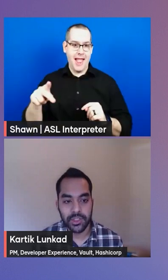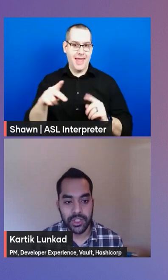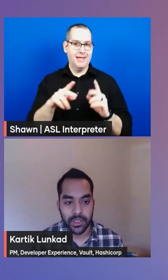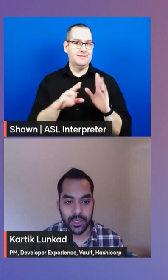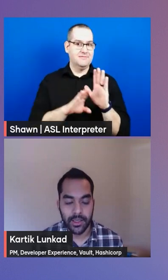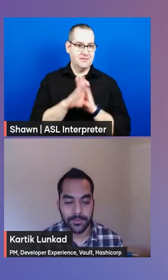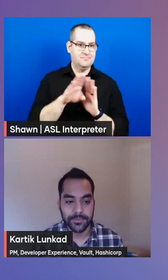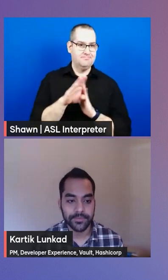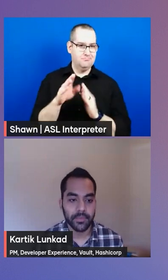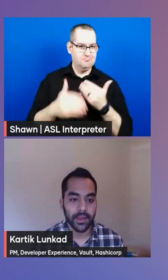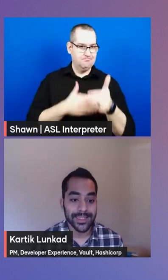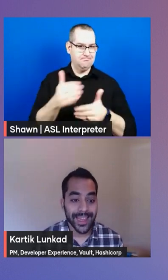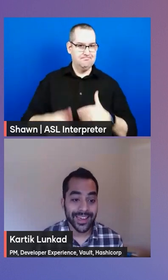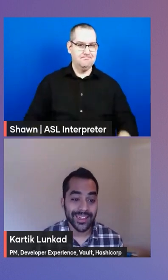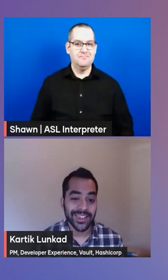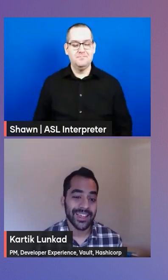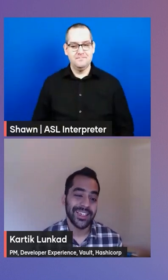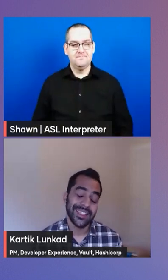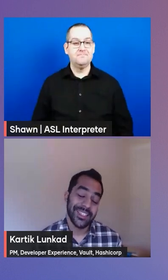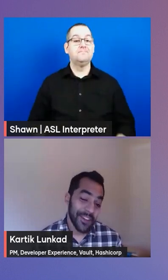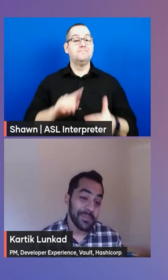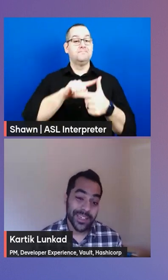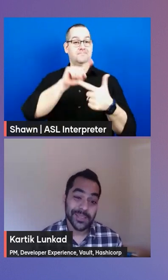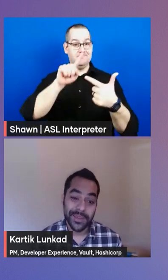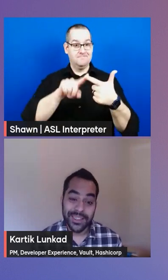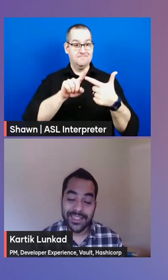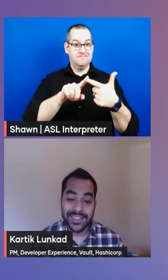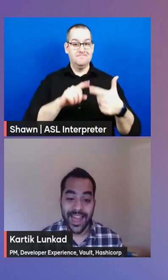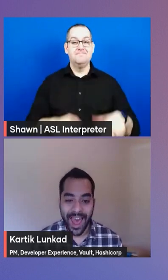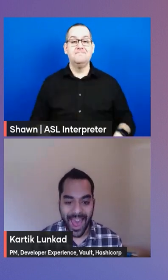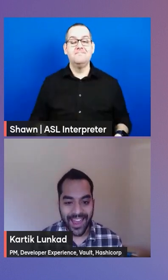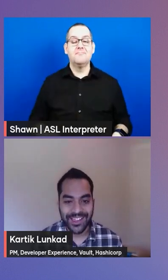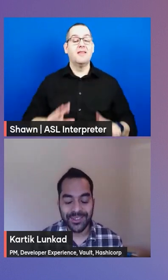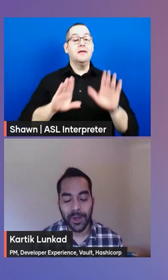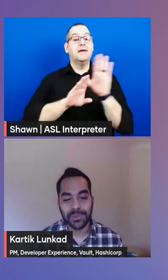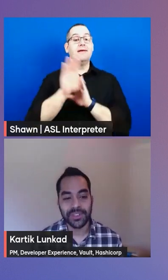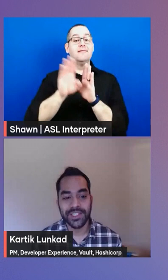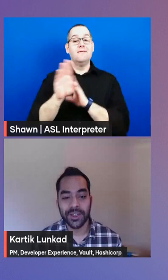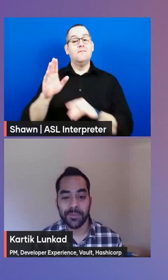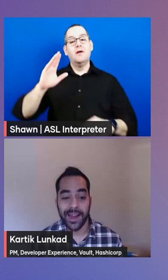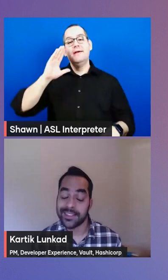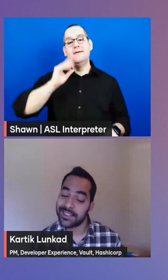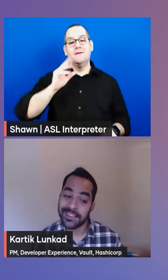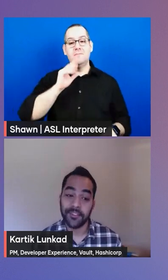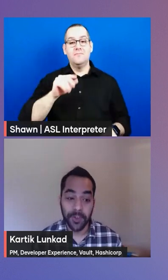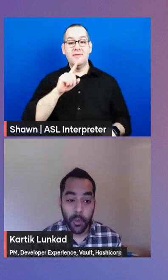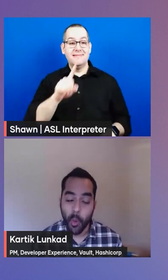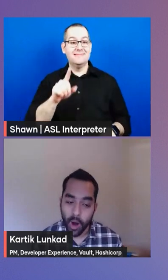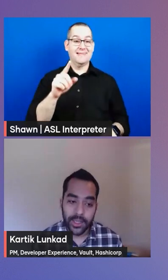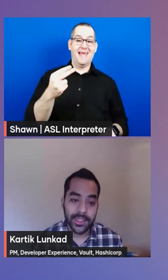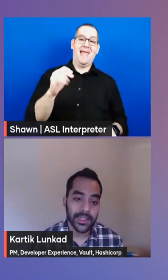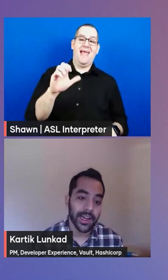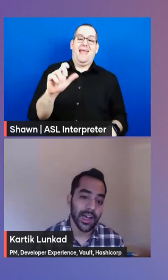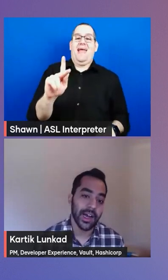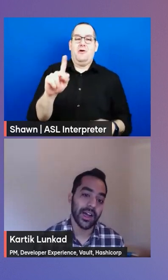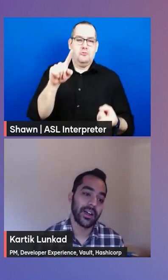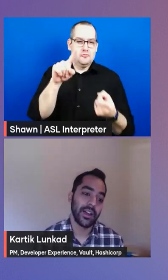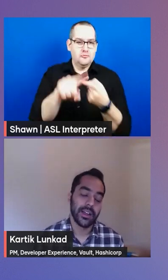development journey. Second, developer experience is the hack to adoption of secure practices. If you